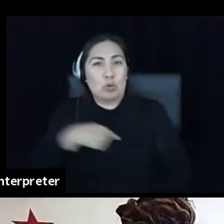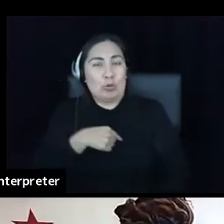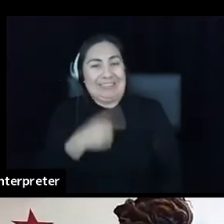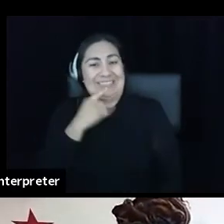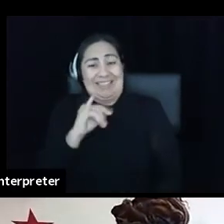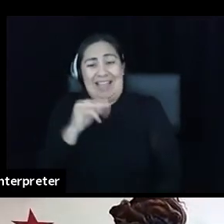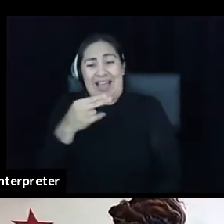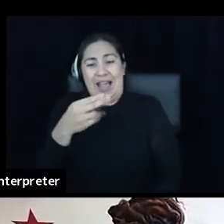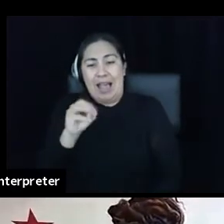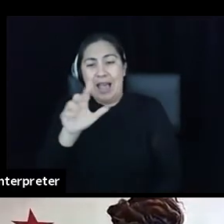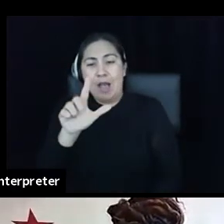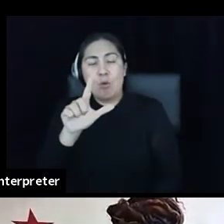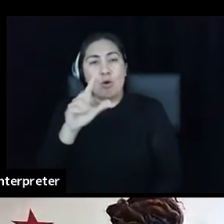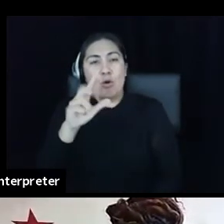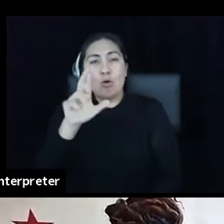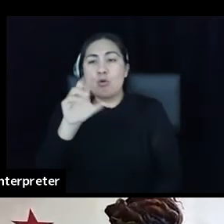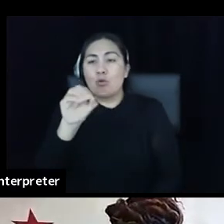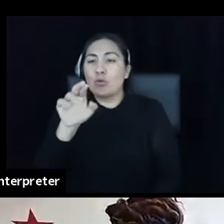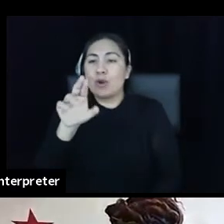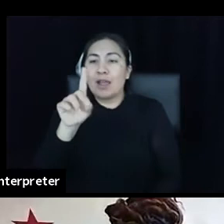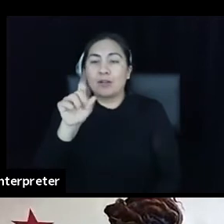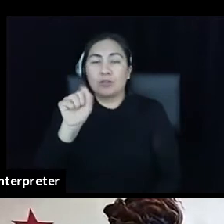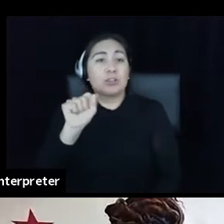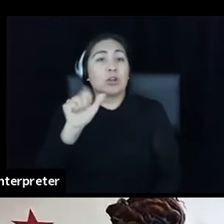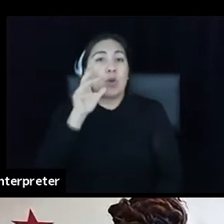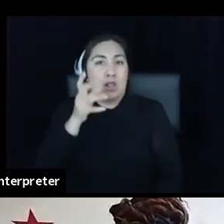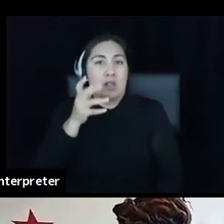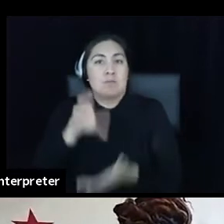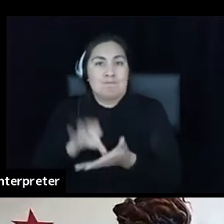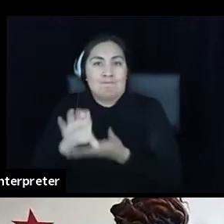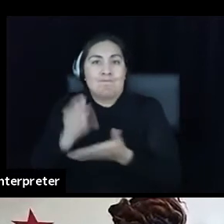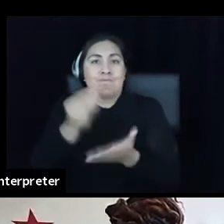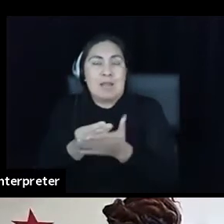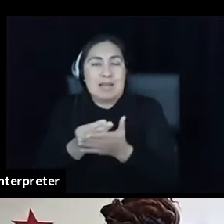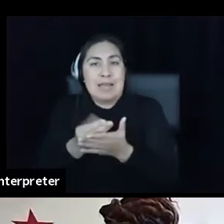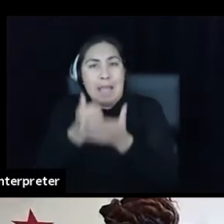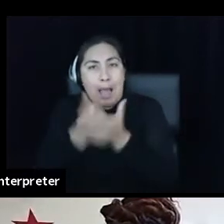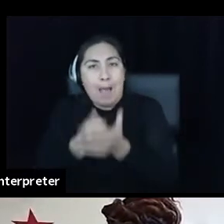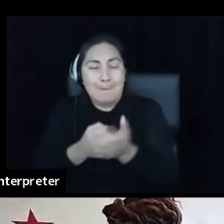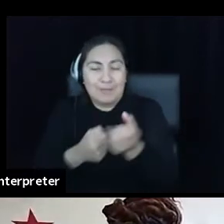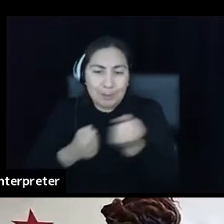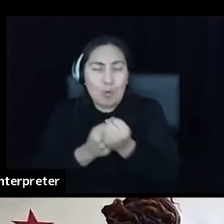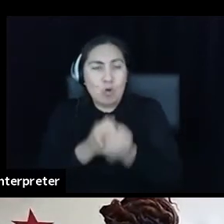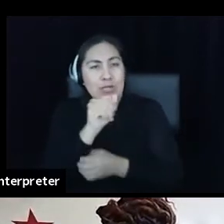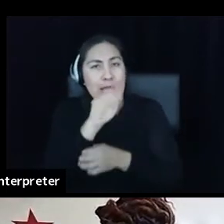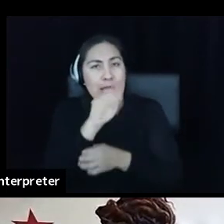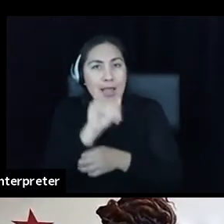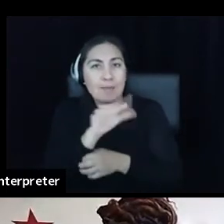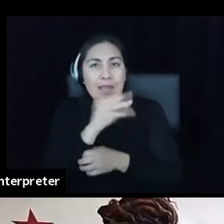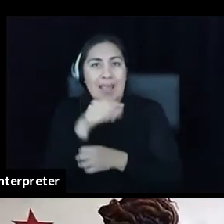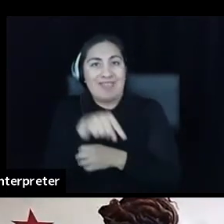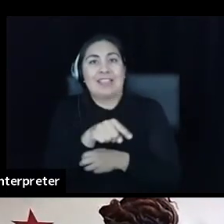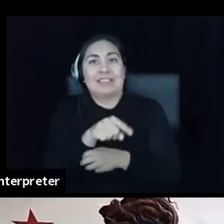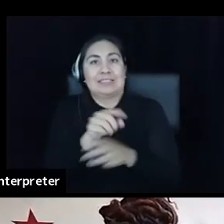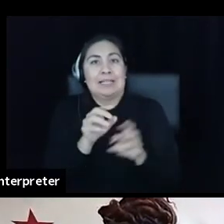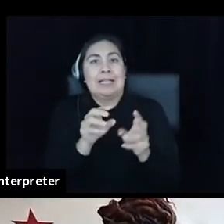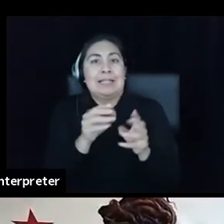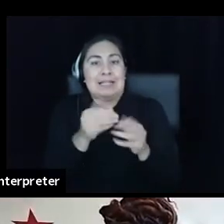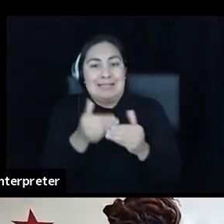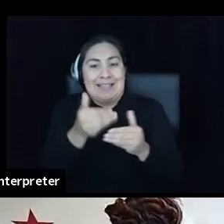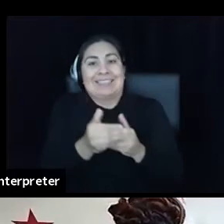We're raising some money on Venmo to help support her and this series. And if you feel compelled, you can contribute to